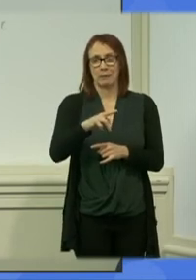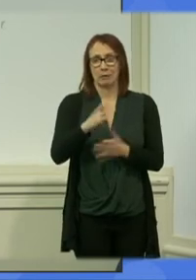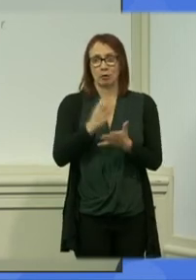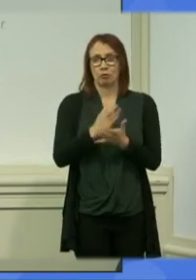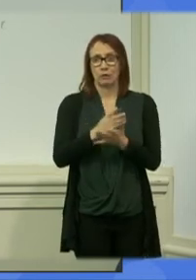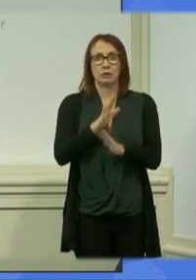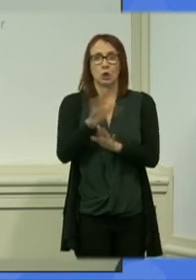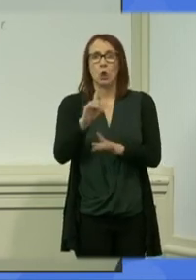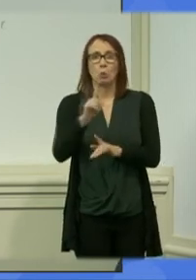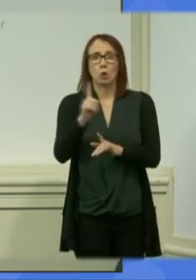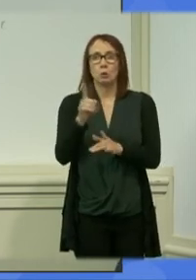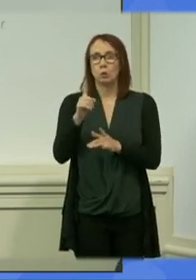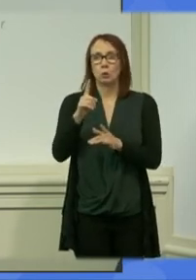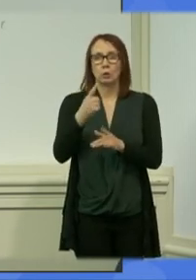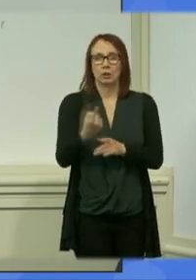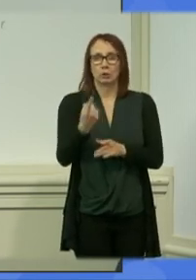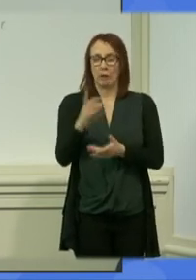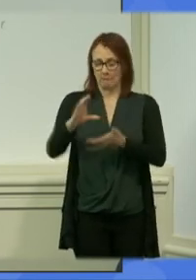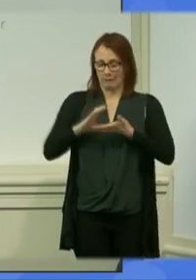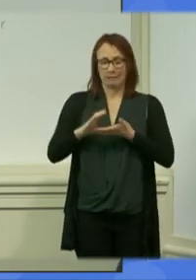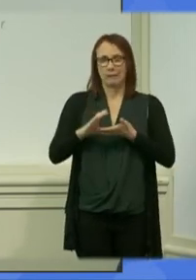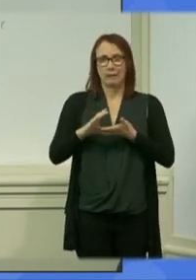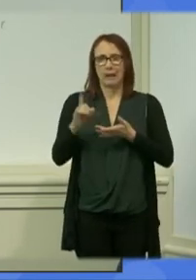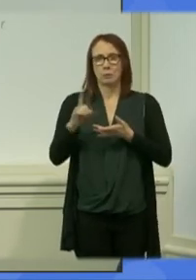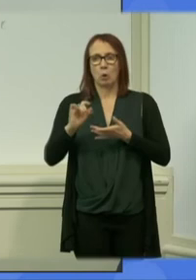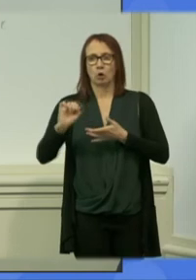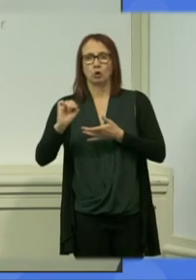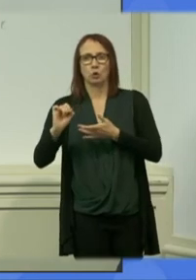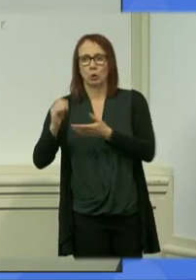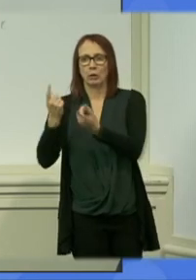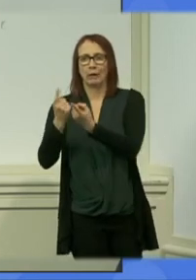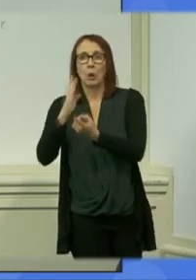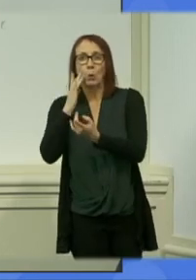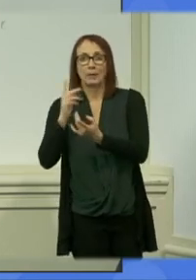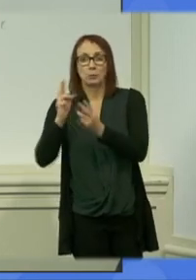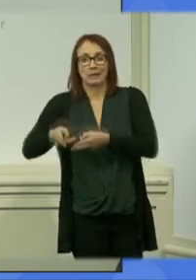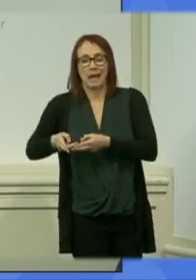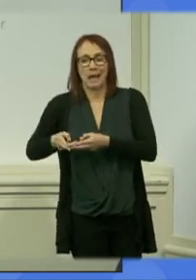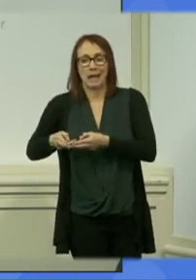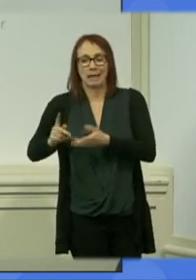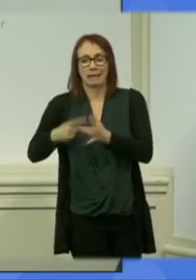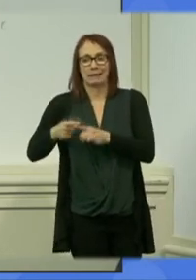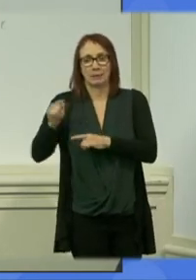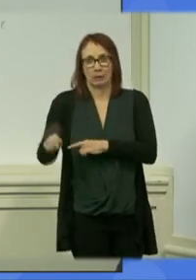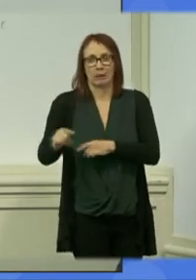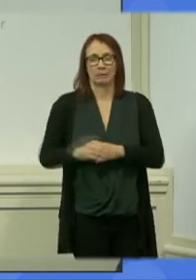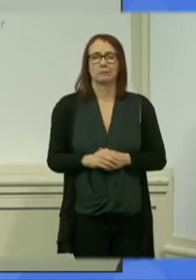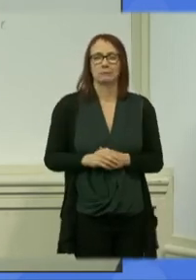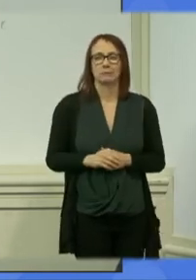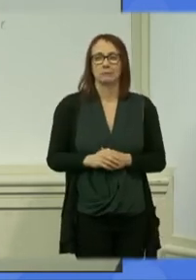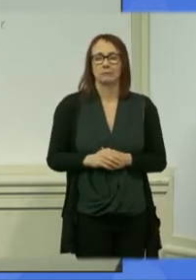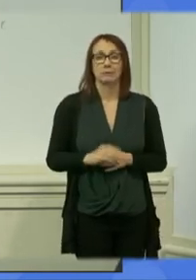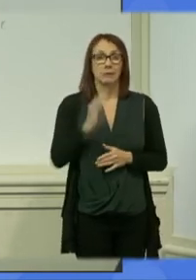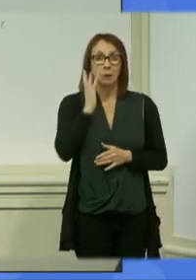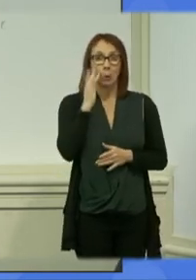die, not what you inherit. And then down the bottom here, I apologise for the acronyms. Once we start hitting property